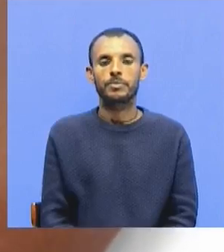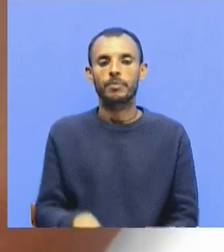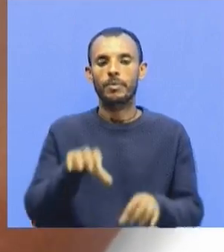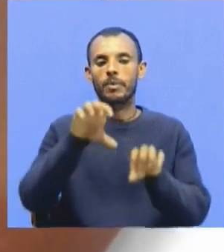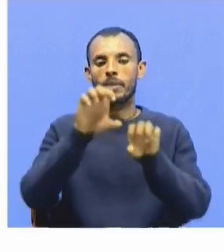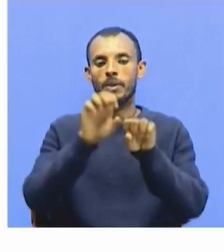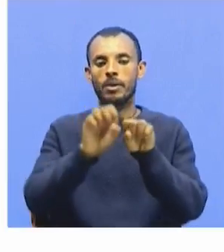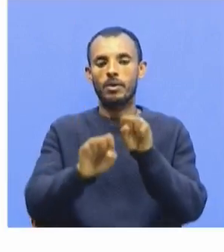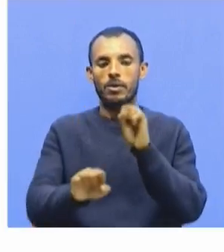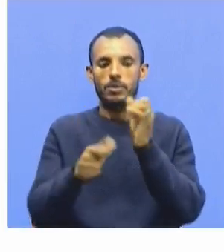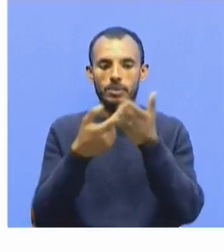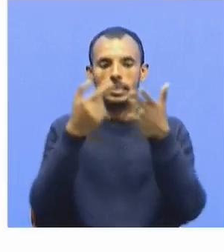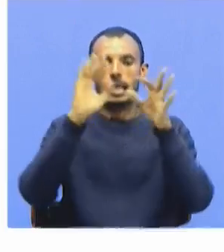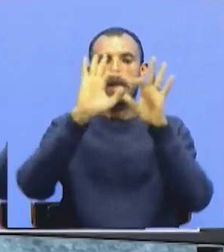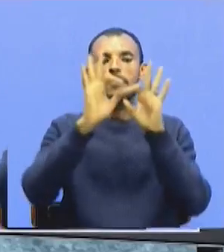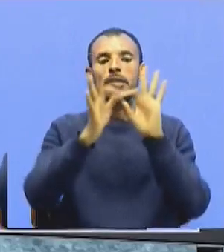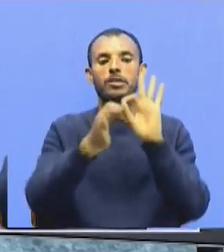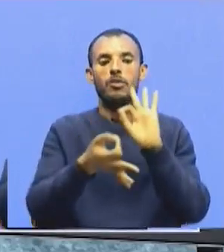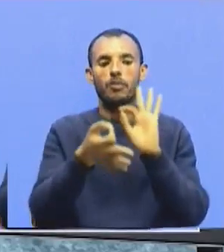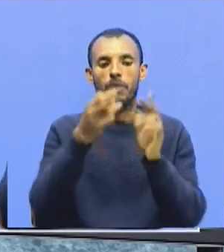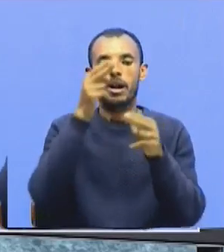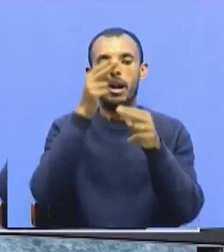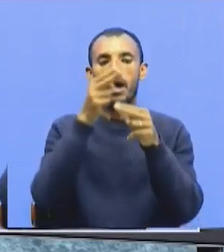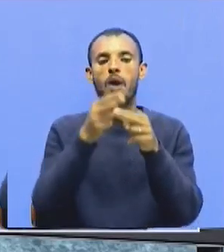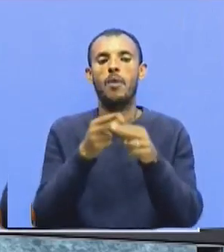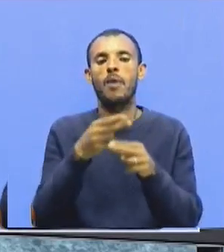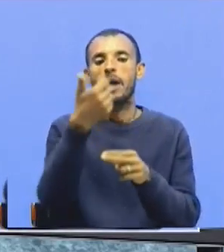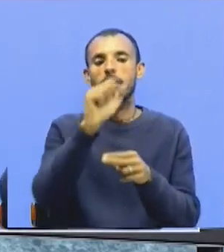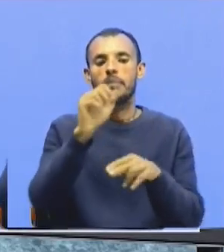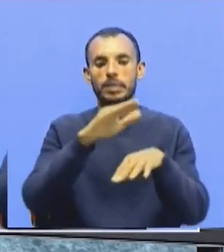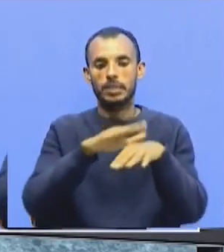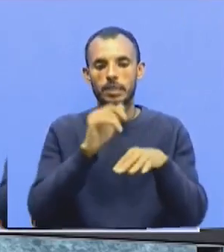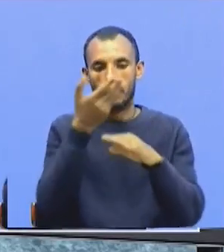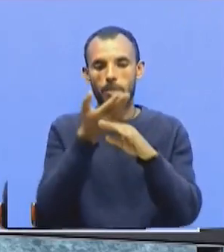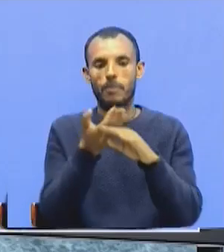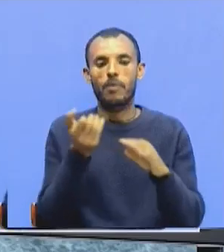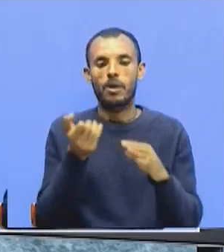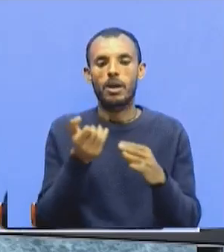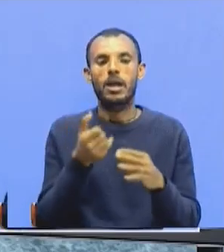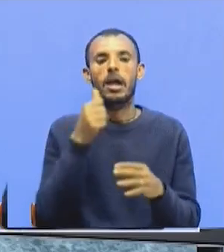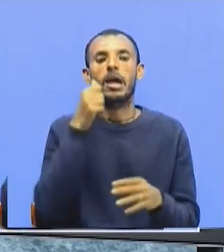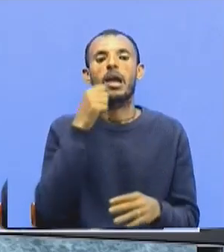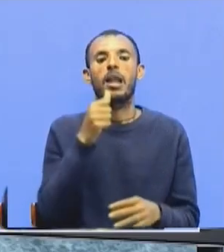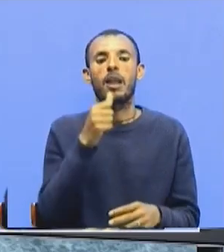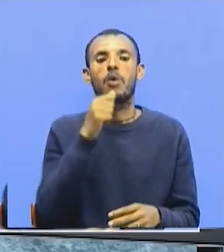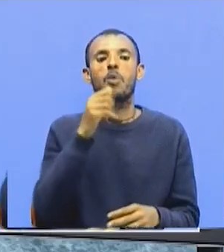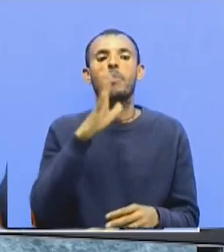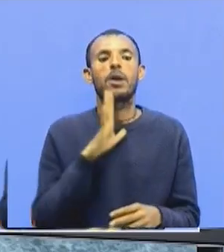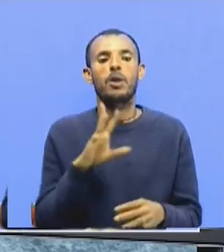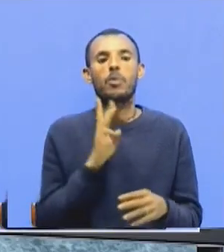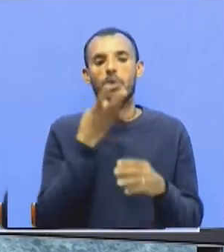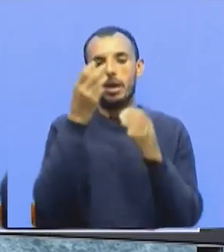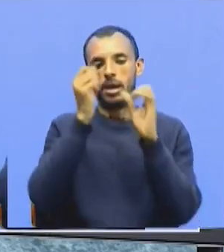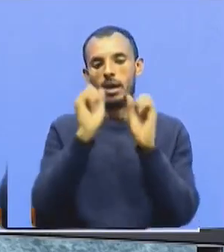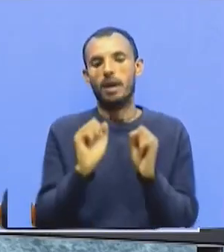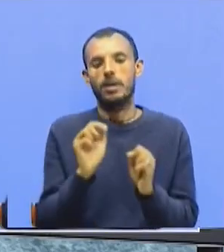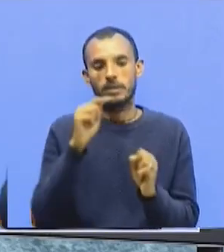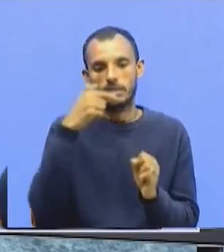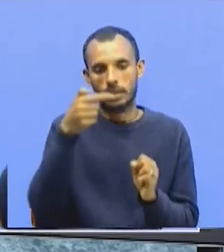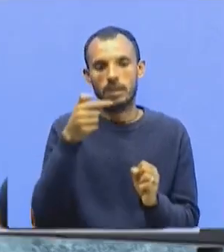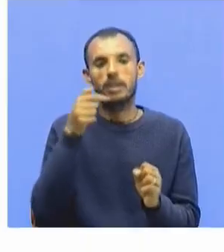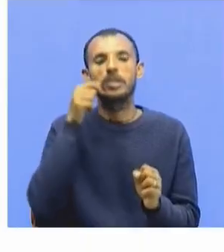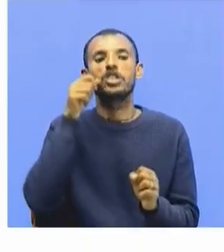So this is a definition of noun. So as I mentioned before, like for example, girl, woman, we can say, for example, she. For example,